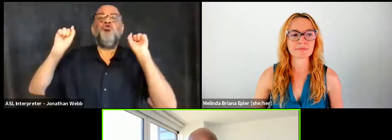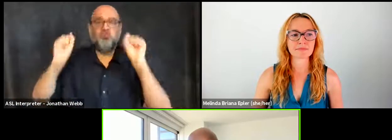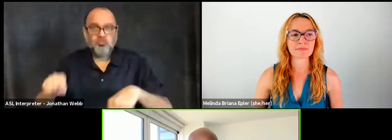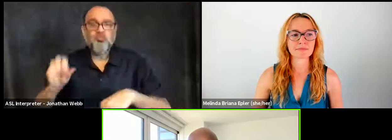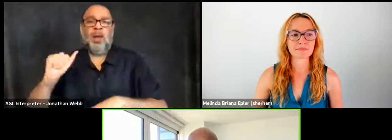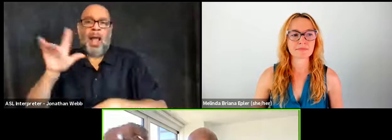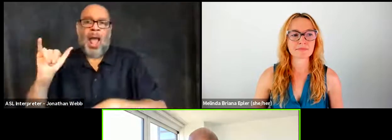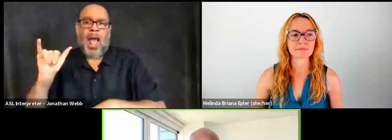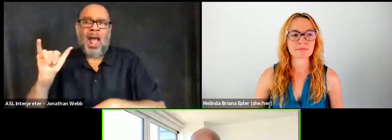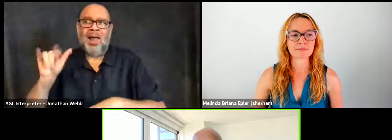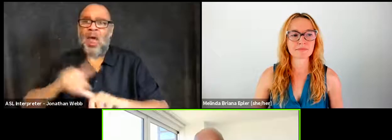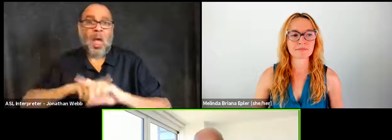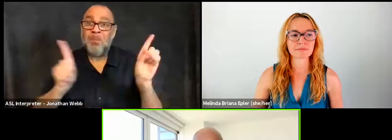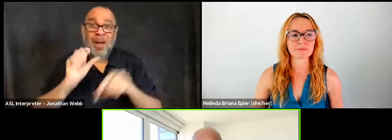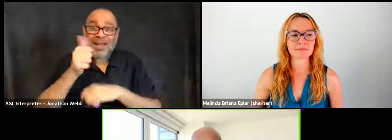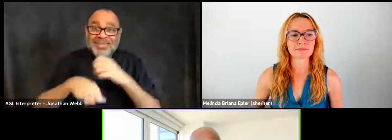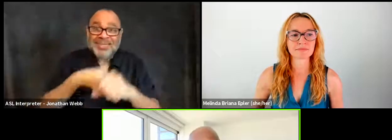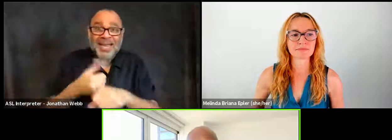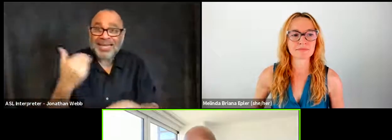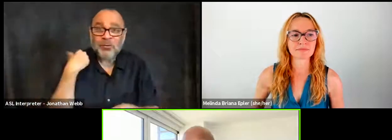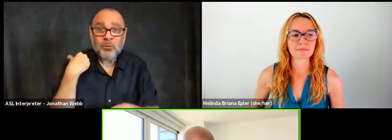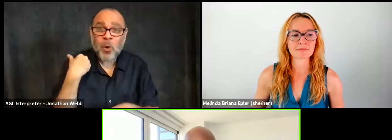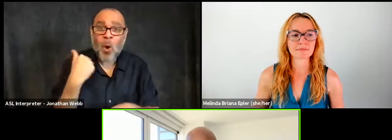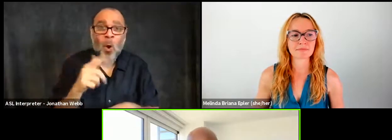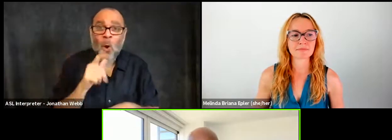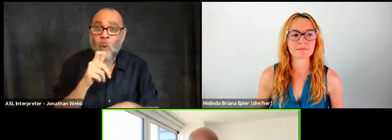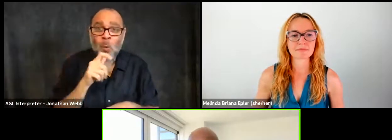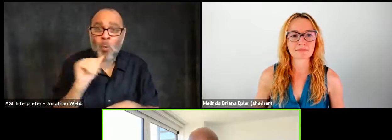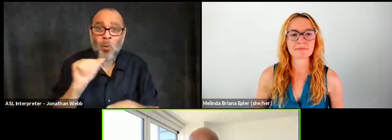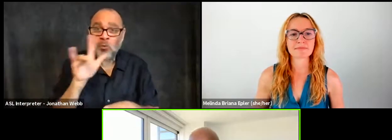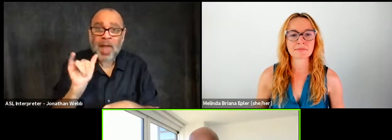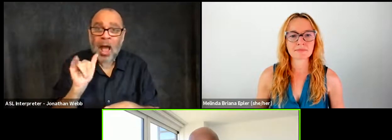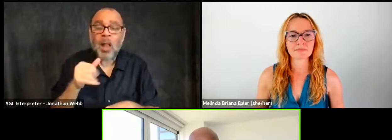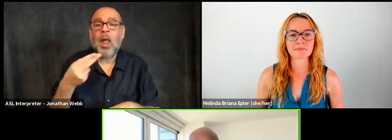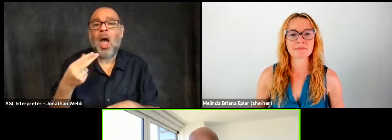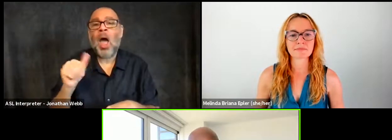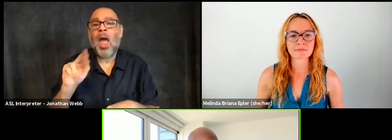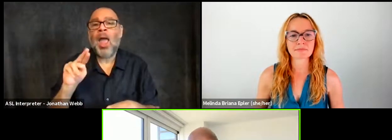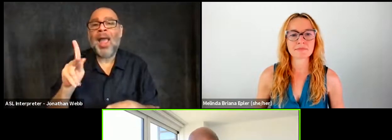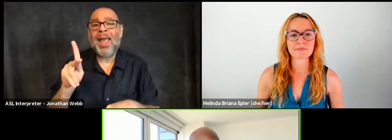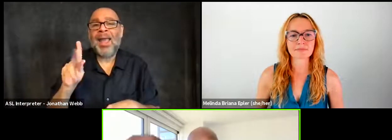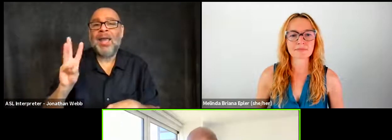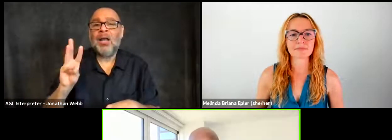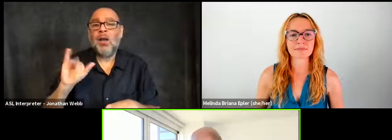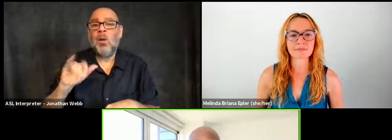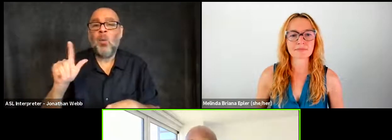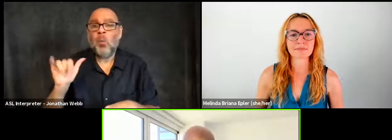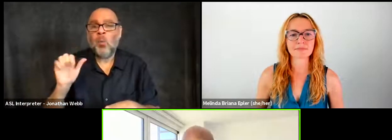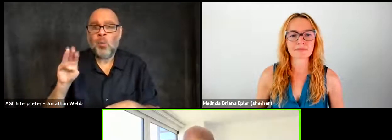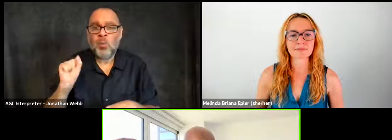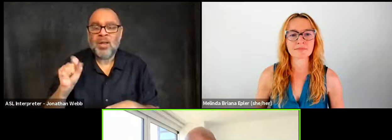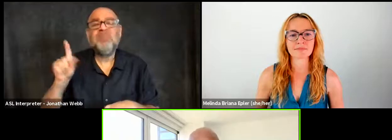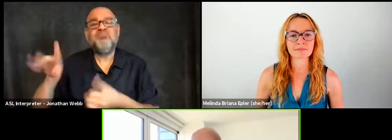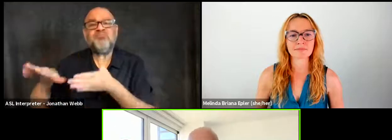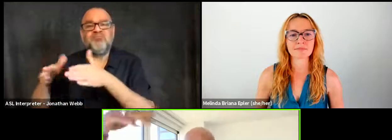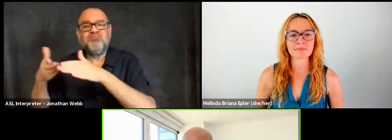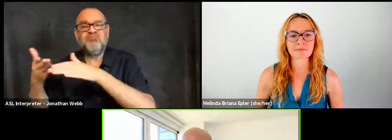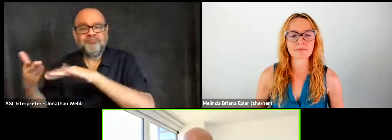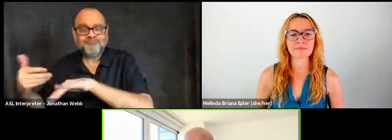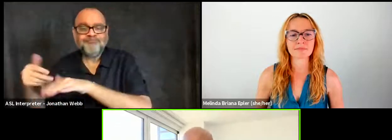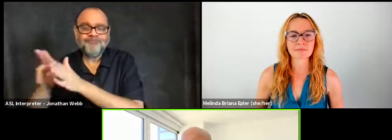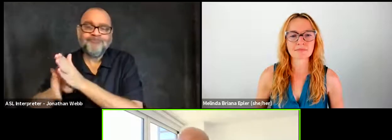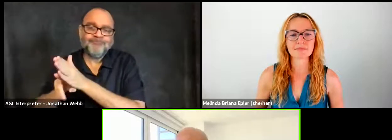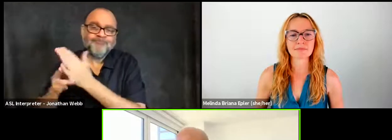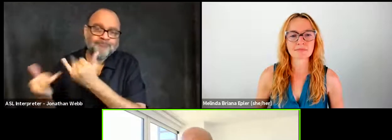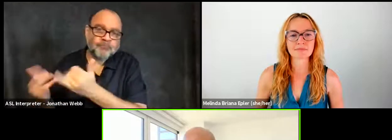ally was Hank Williams. He's no longer with us, rest in peace. But he was he's a Black man in tech that did